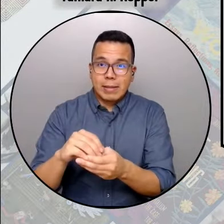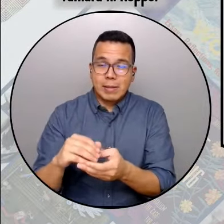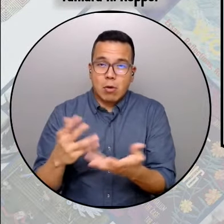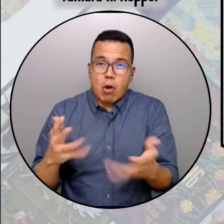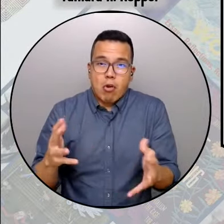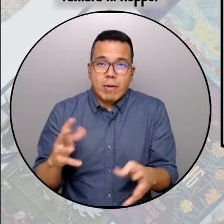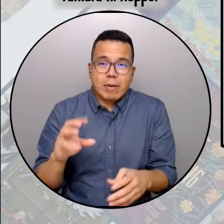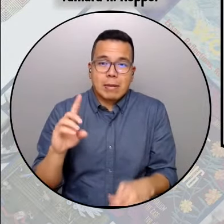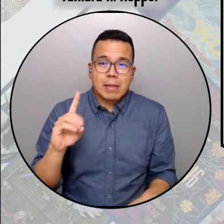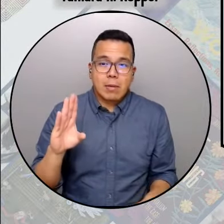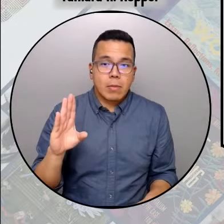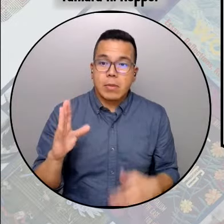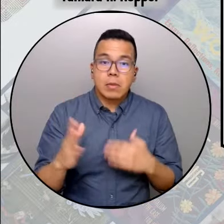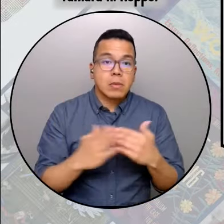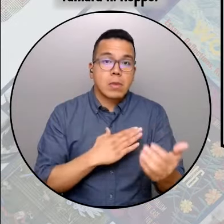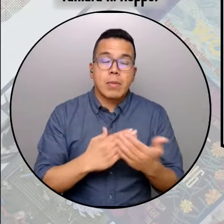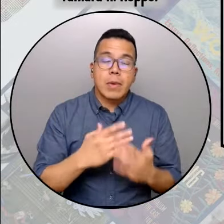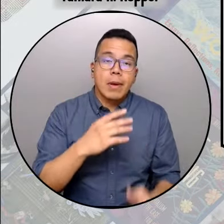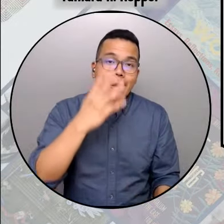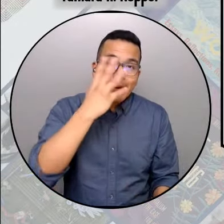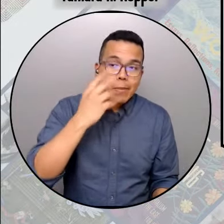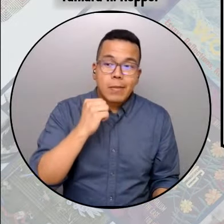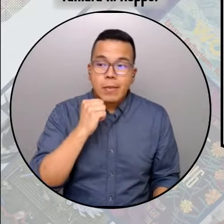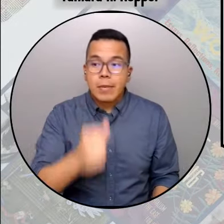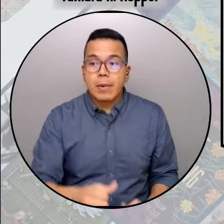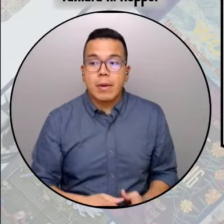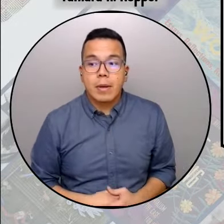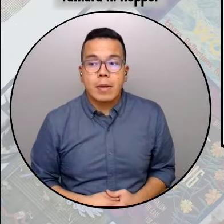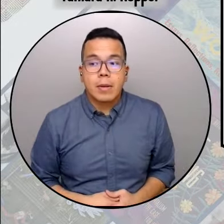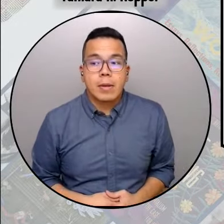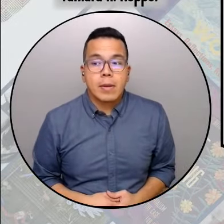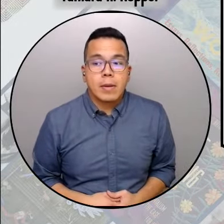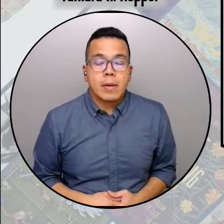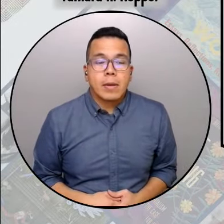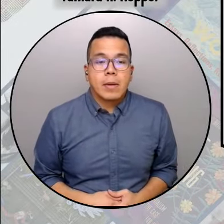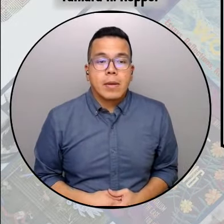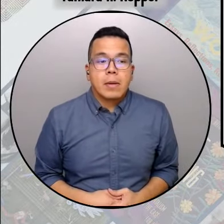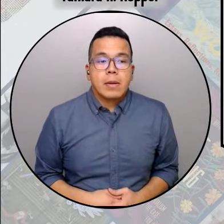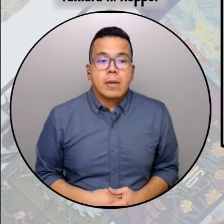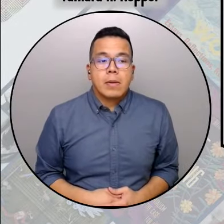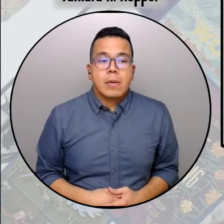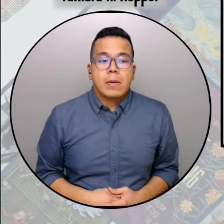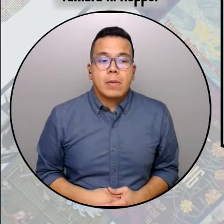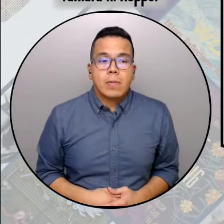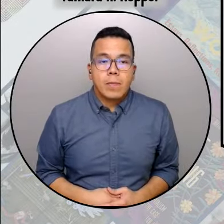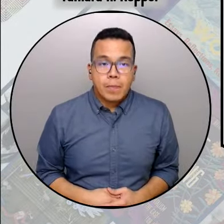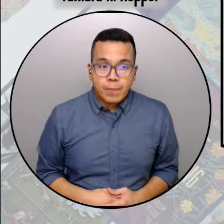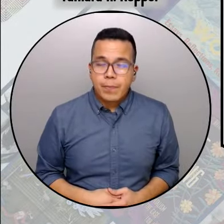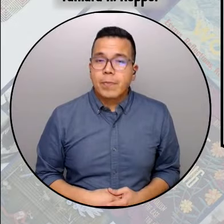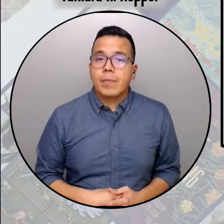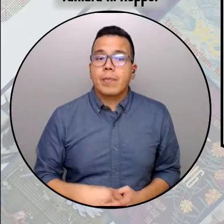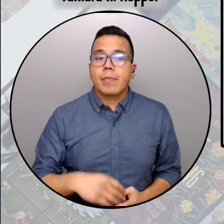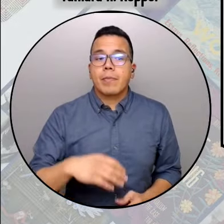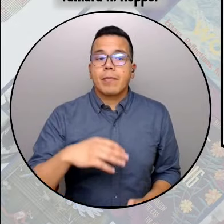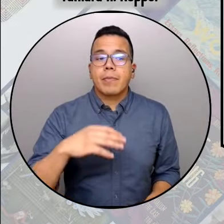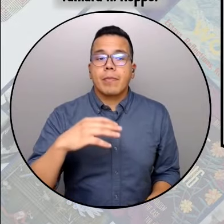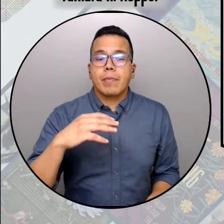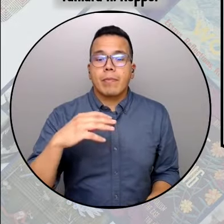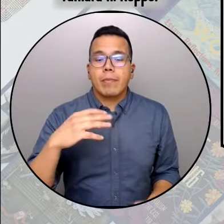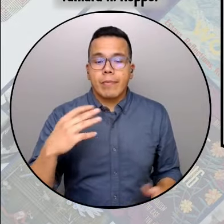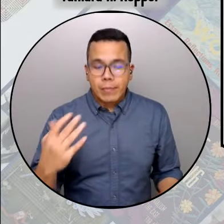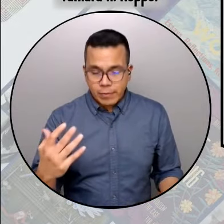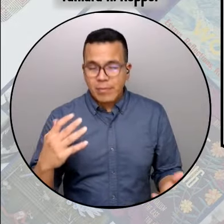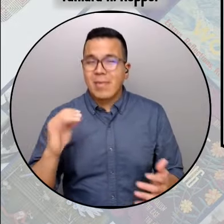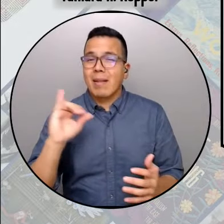system, regardless if we're an immigrant or not, right? Now, one thing that happens is President Obama, as I said, he got rid